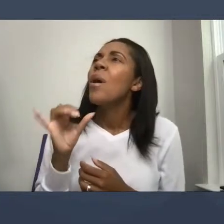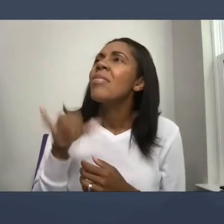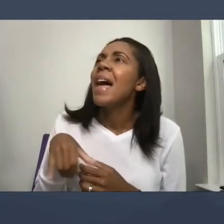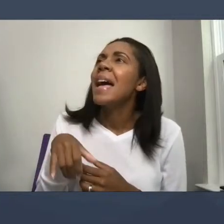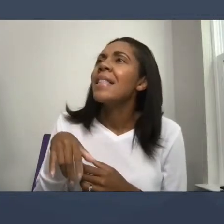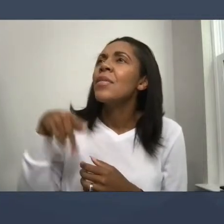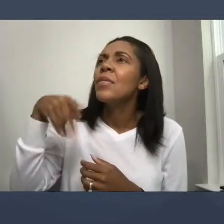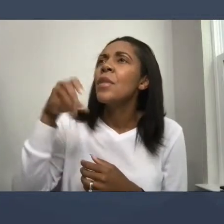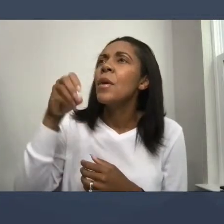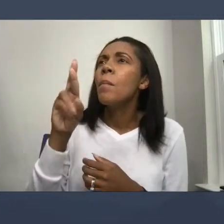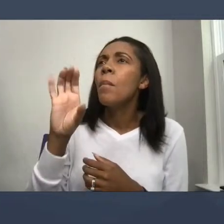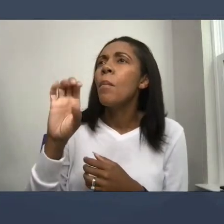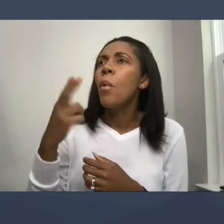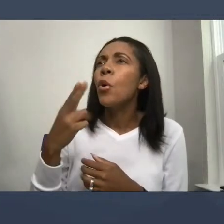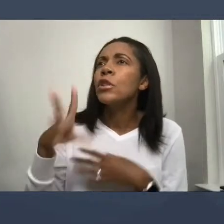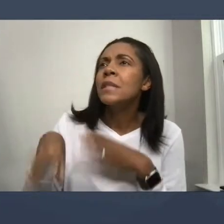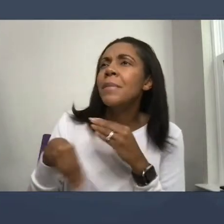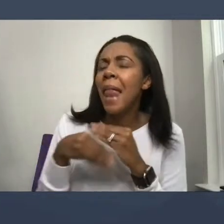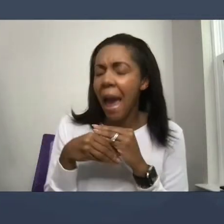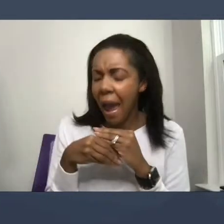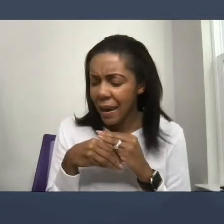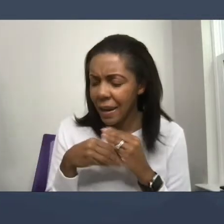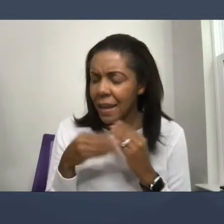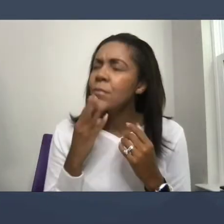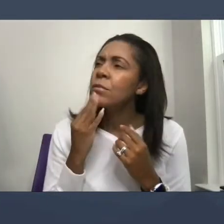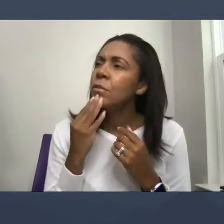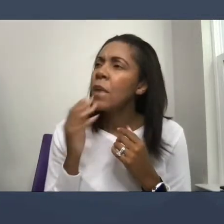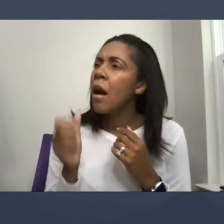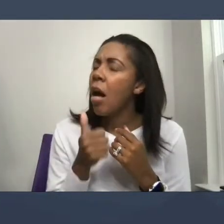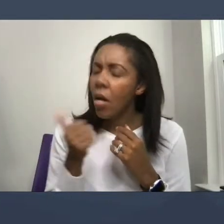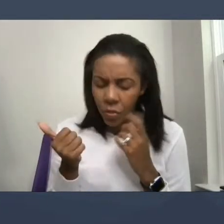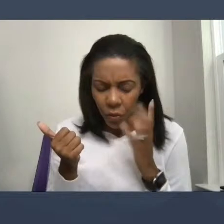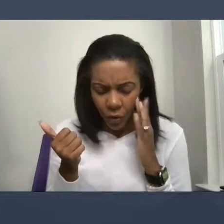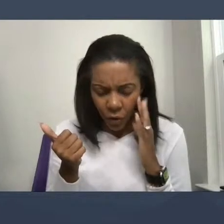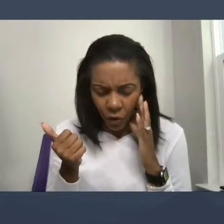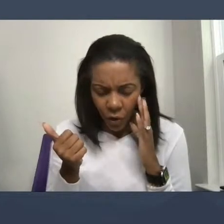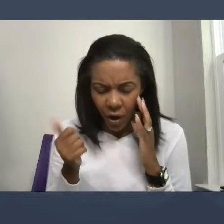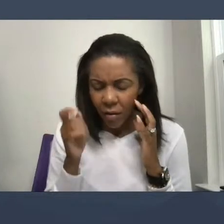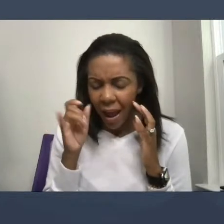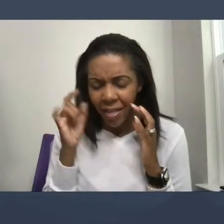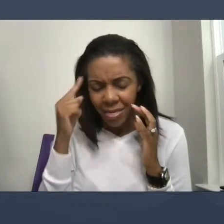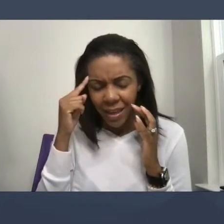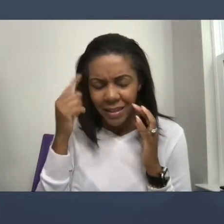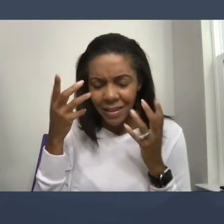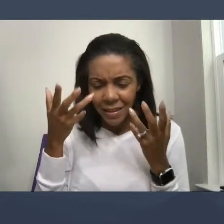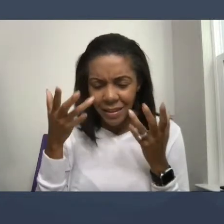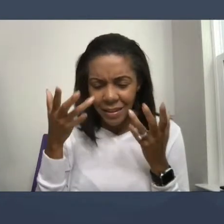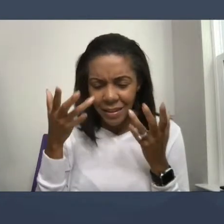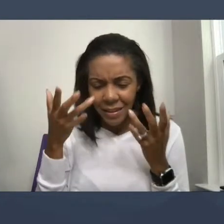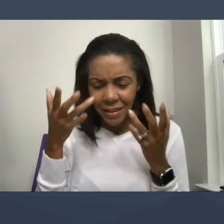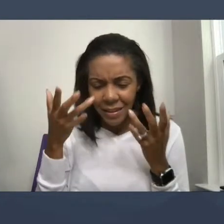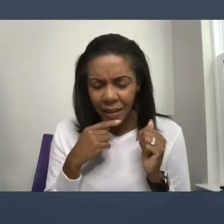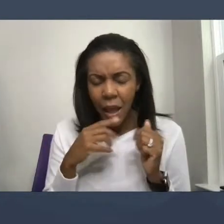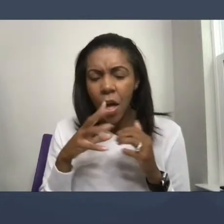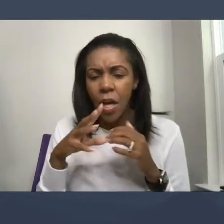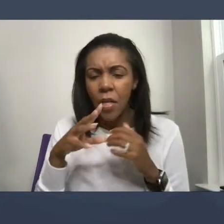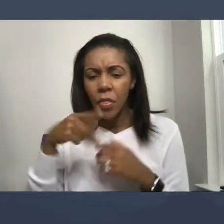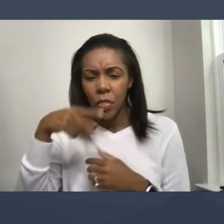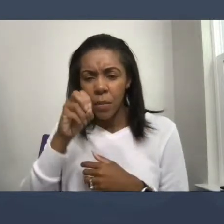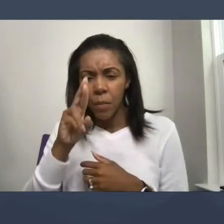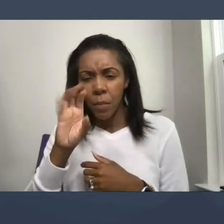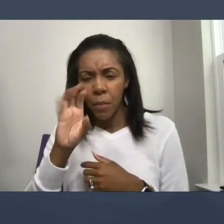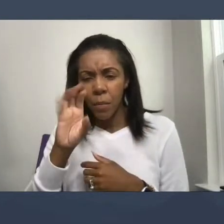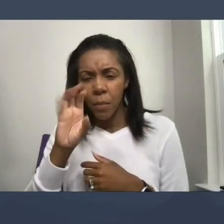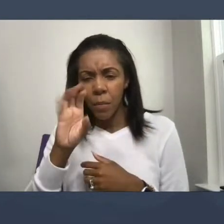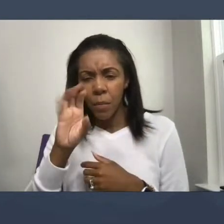has been added. I'm trying to think what else. Oh, yeah. That's about it. The porch at the back side of the Civic Canopy